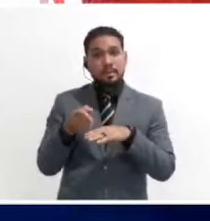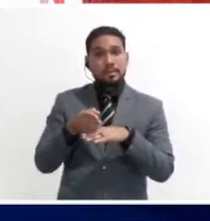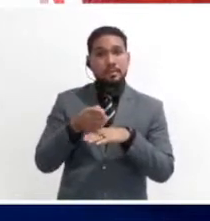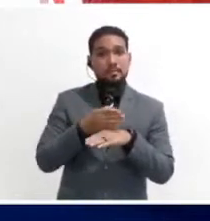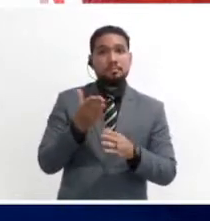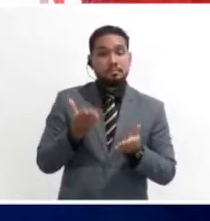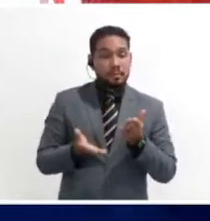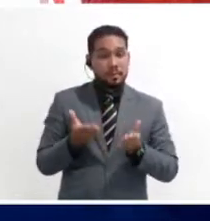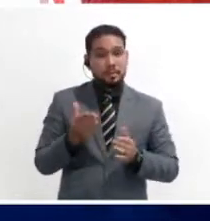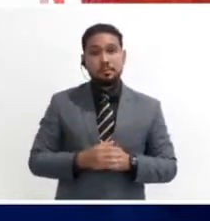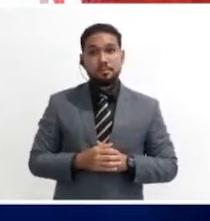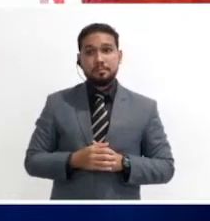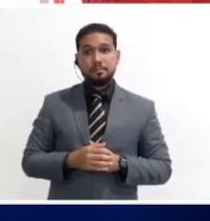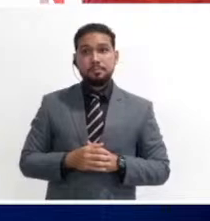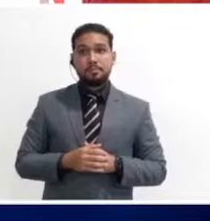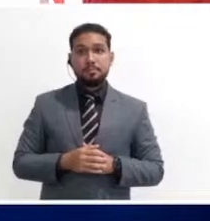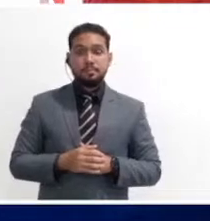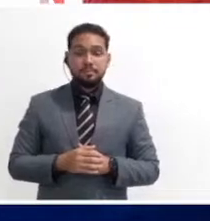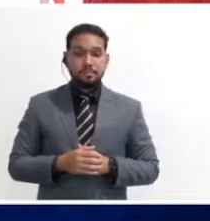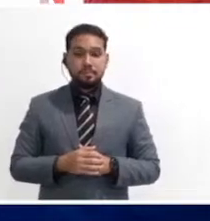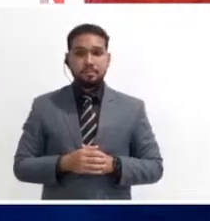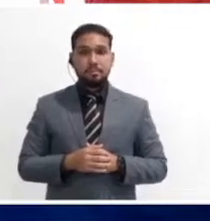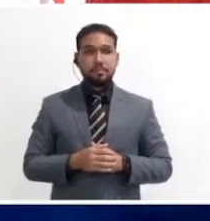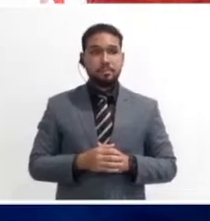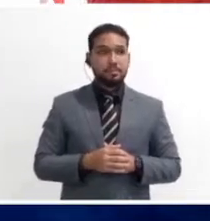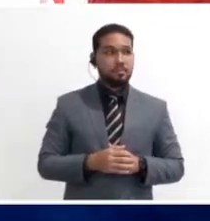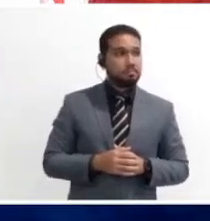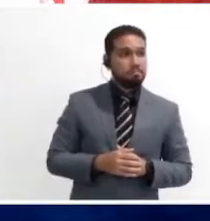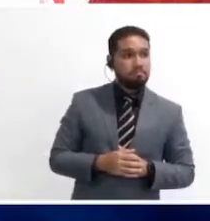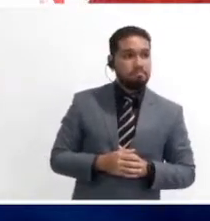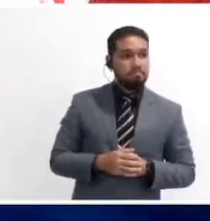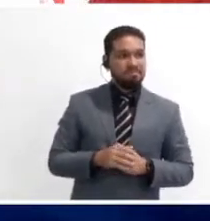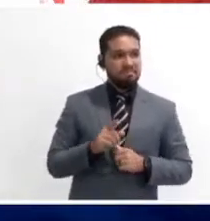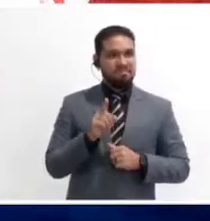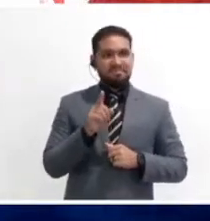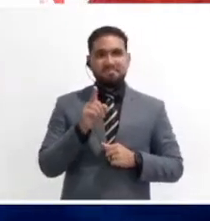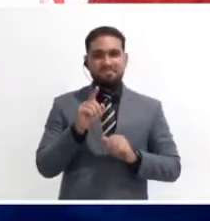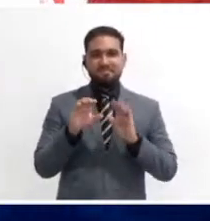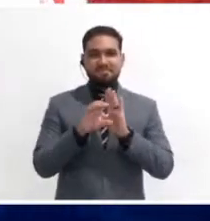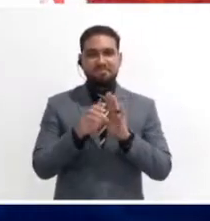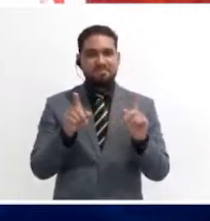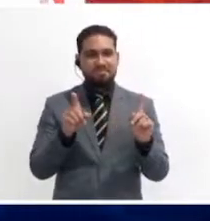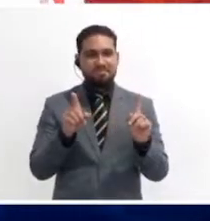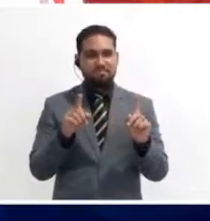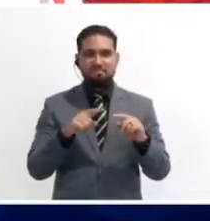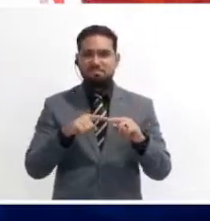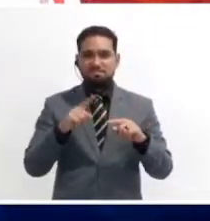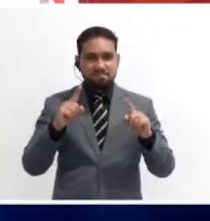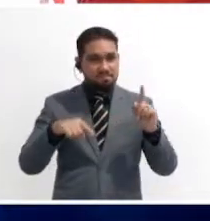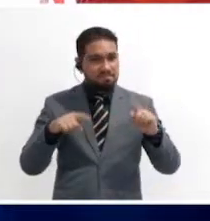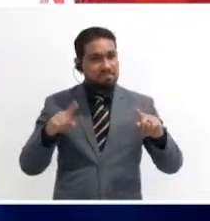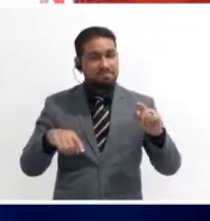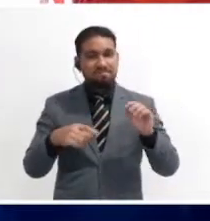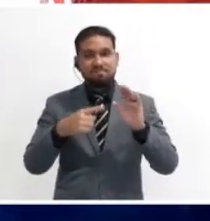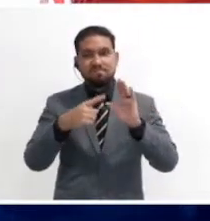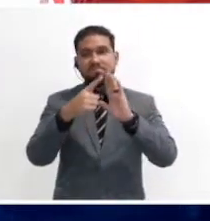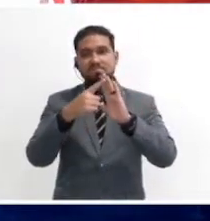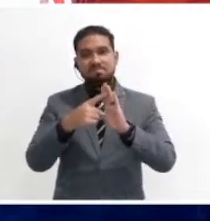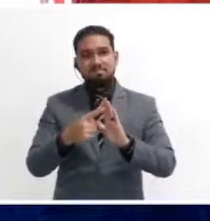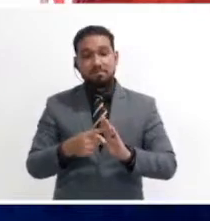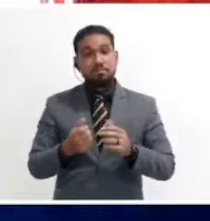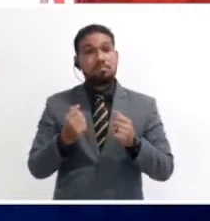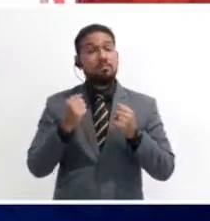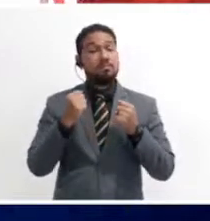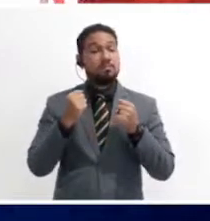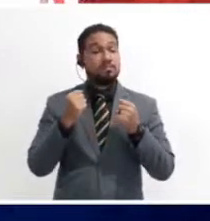And this is just showing some of the variety. So this is just a sampling too. This isn't all of them. And there are